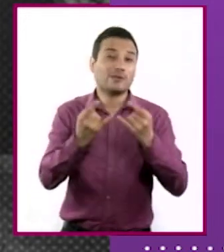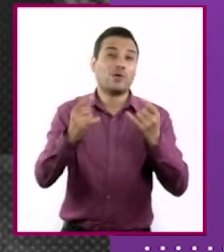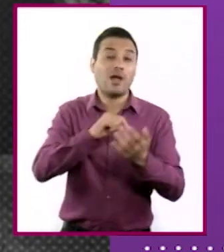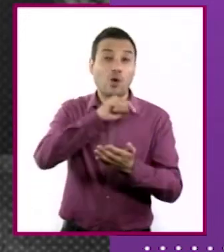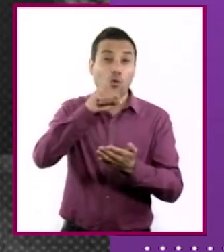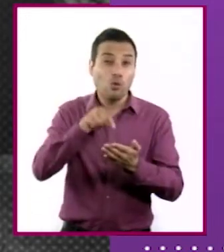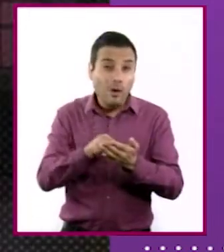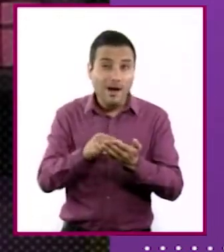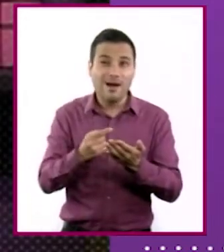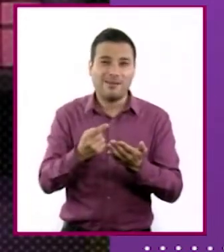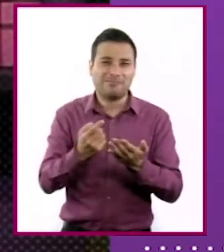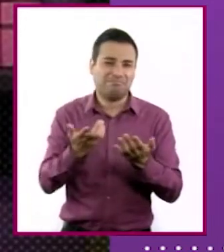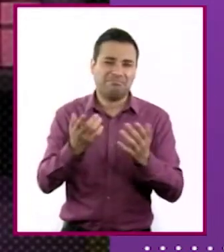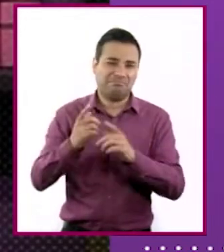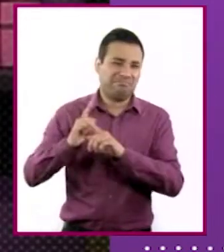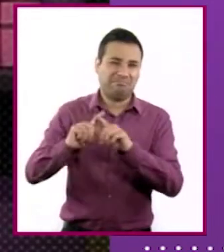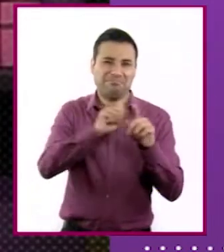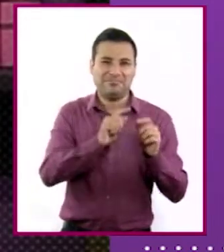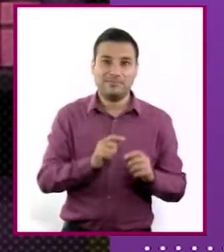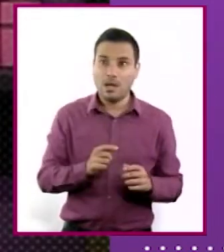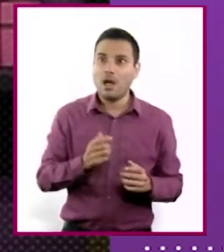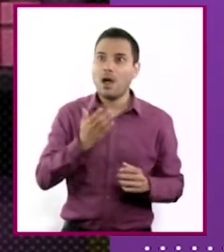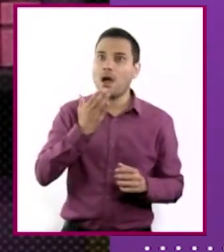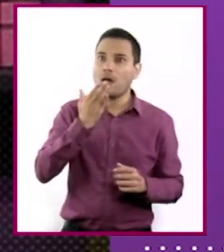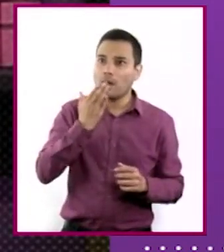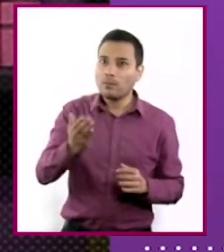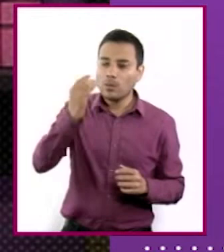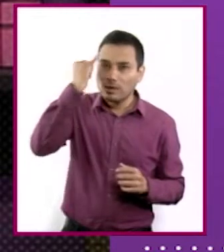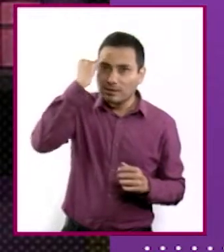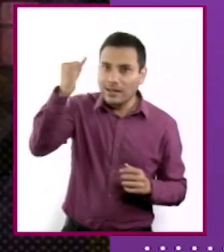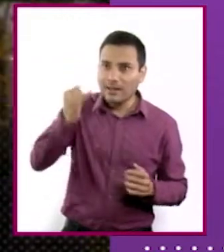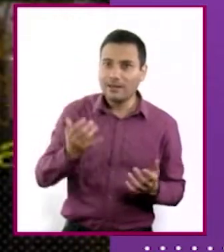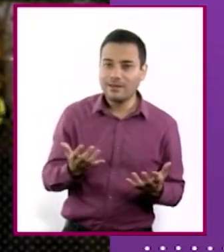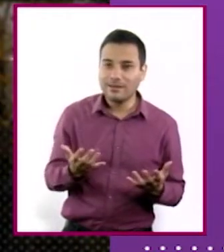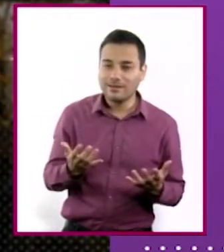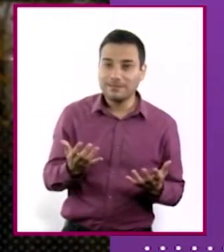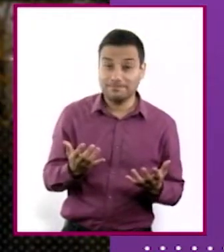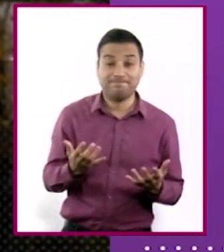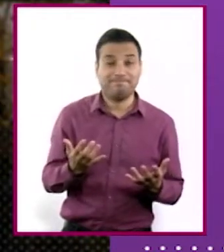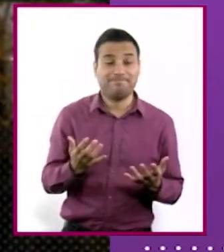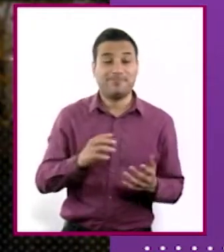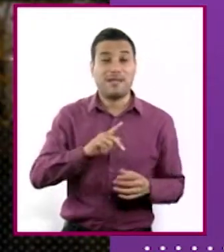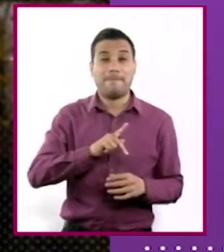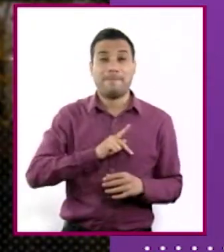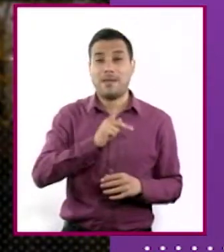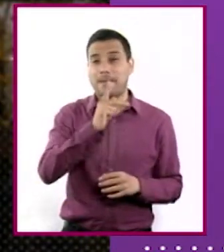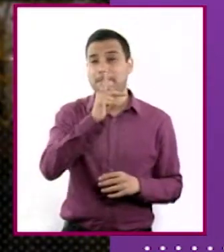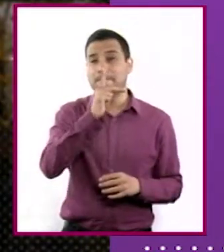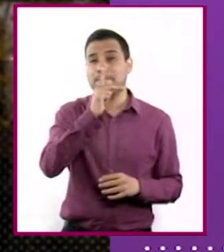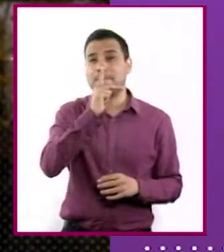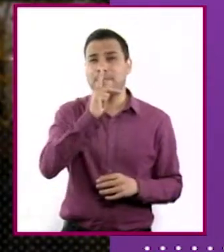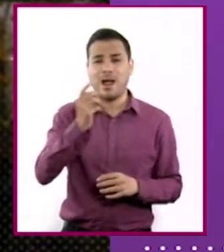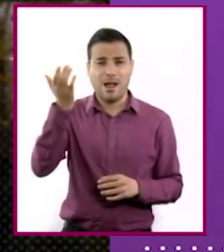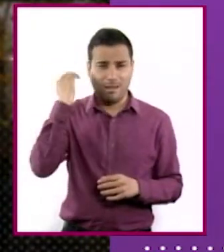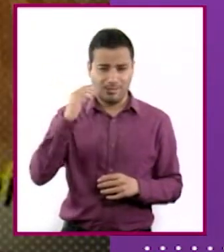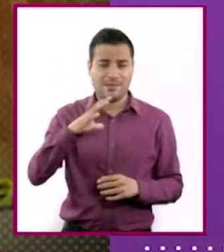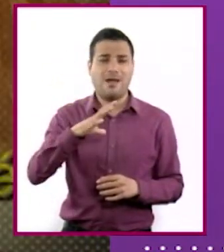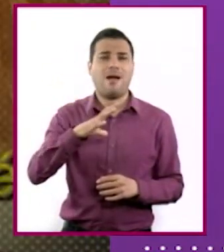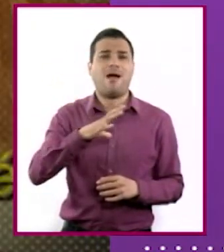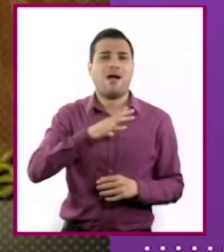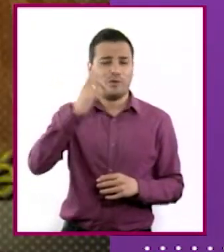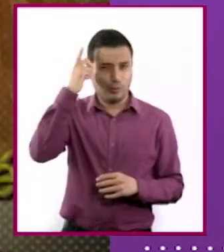worked. Yes! That's a fantastic idea. My father opened a cafe 12 years